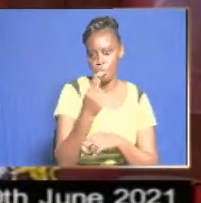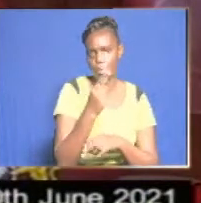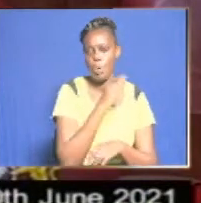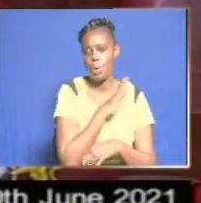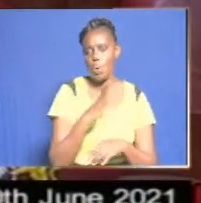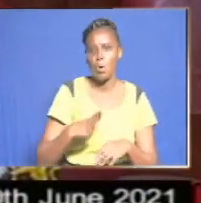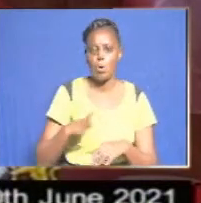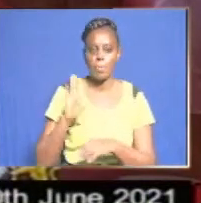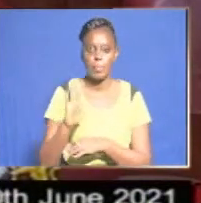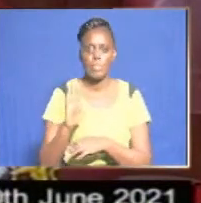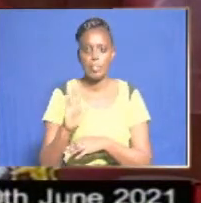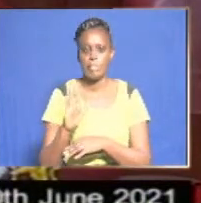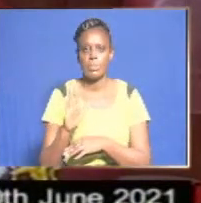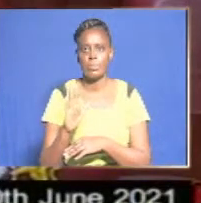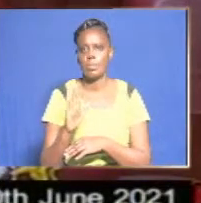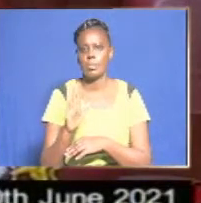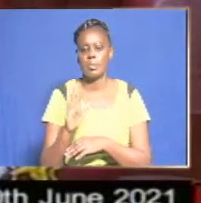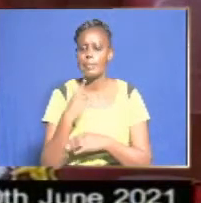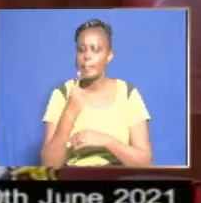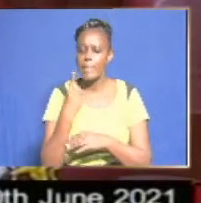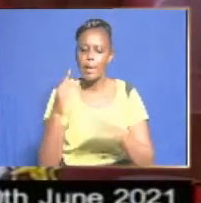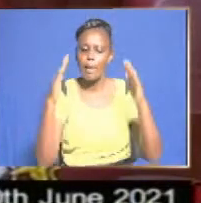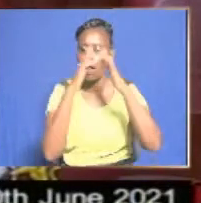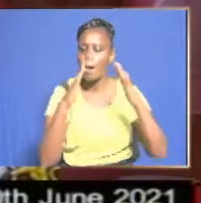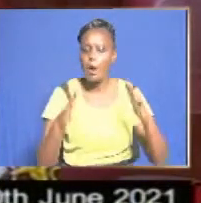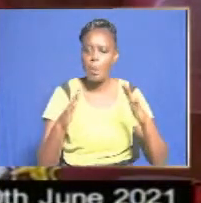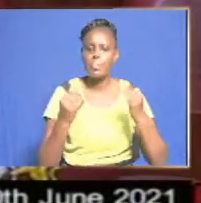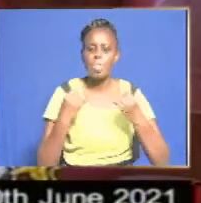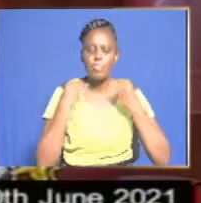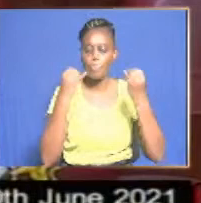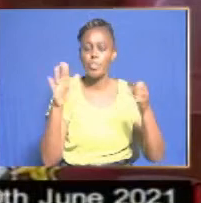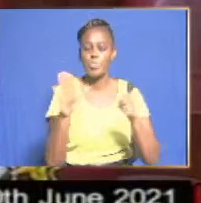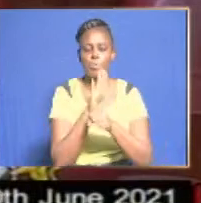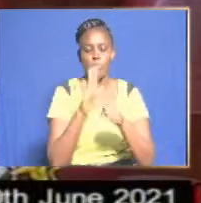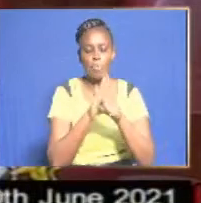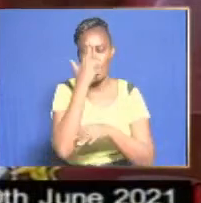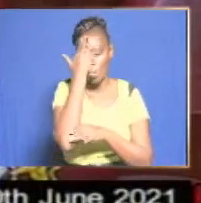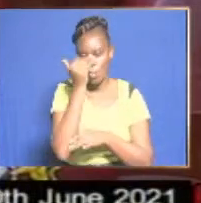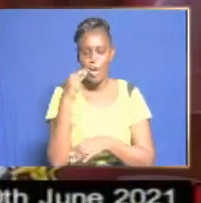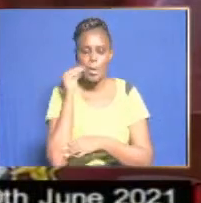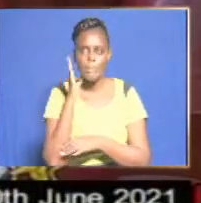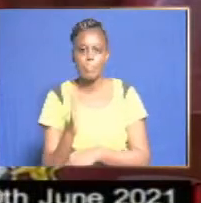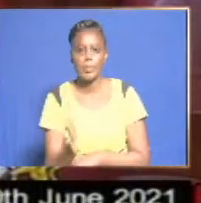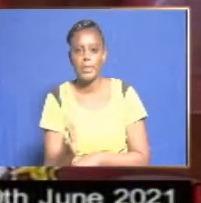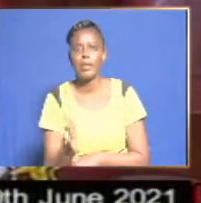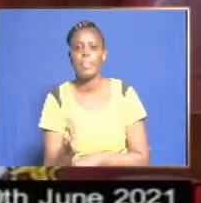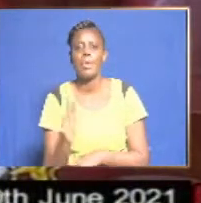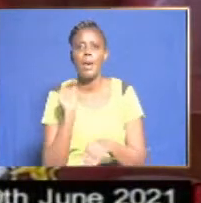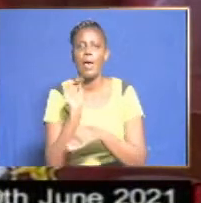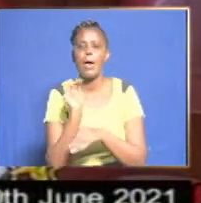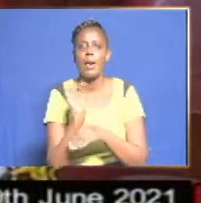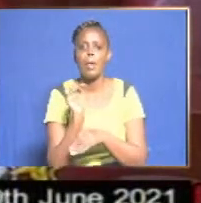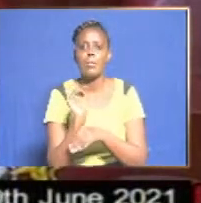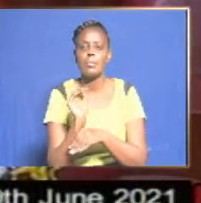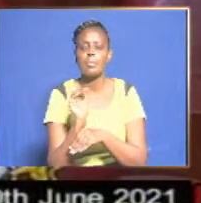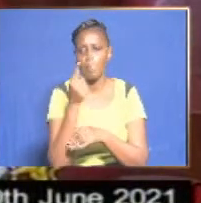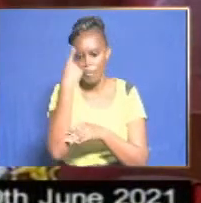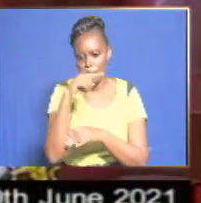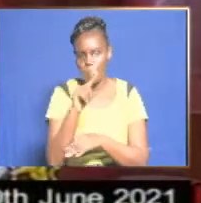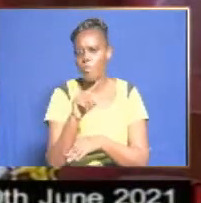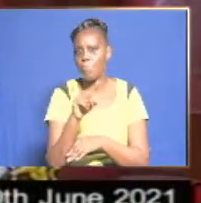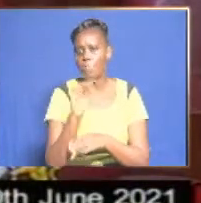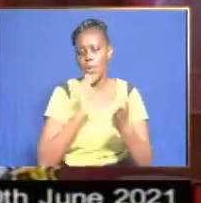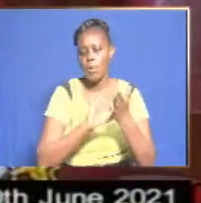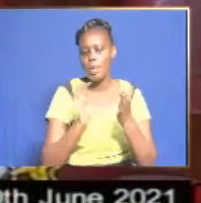committee should furnish the House with all the information, because, Speaker, I asked for a